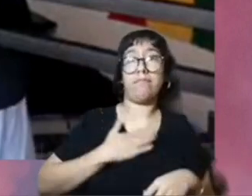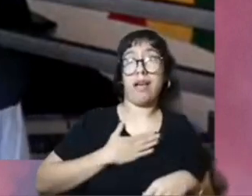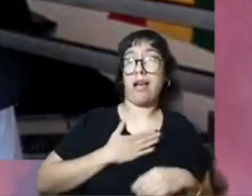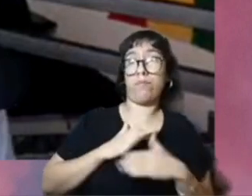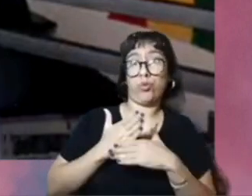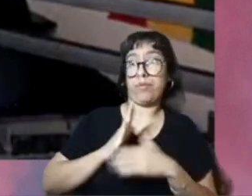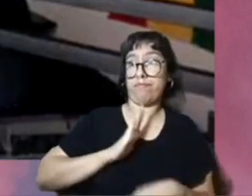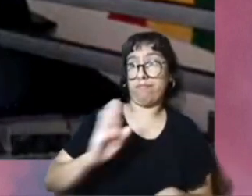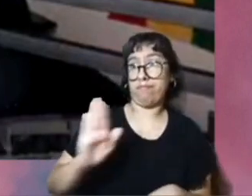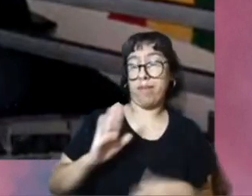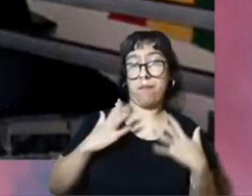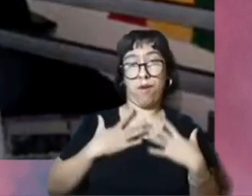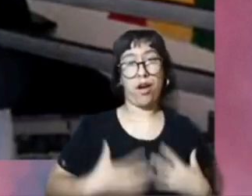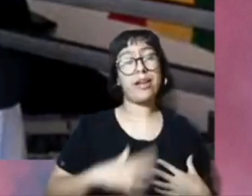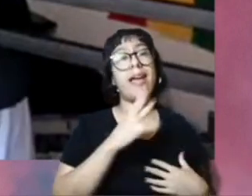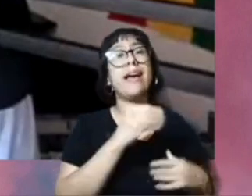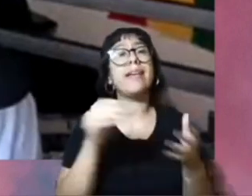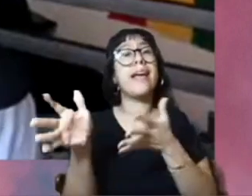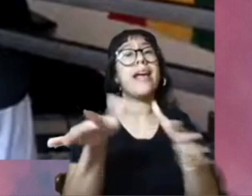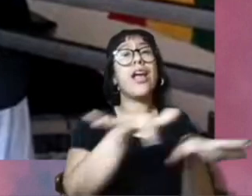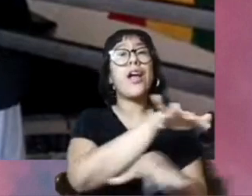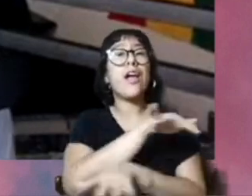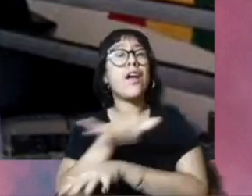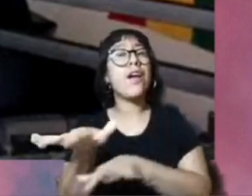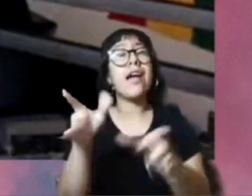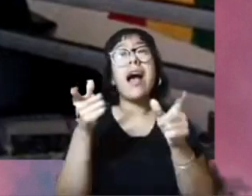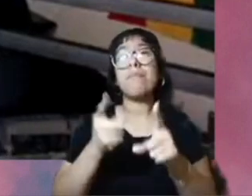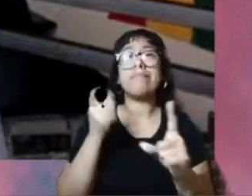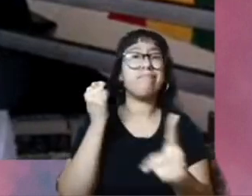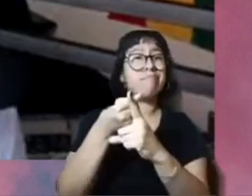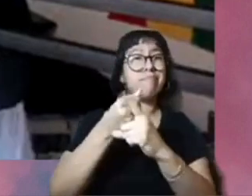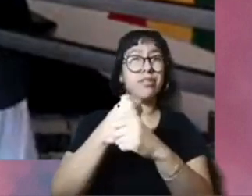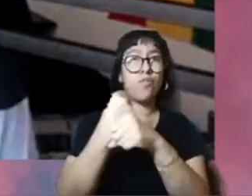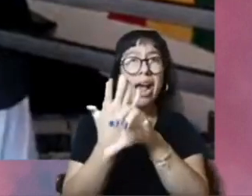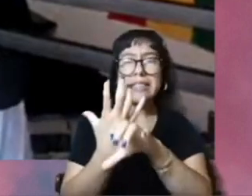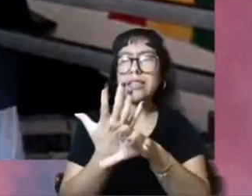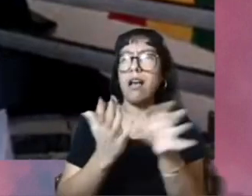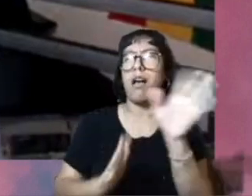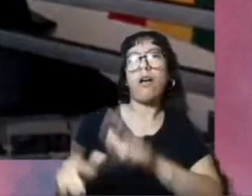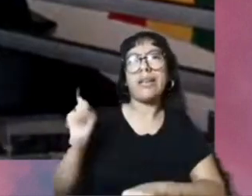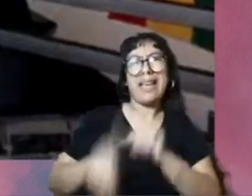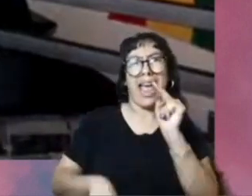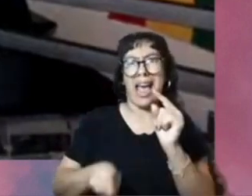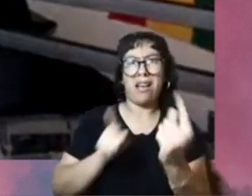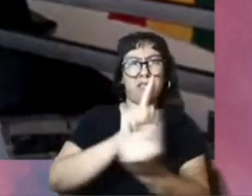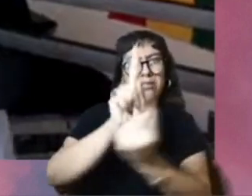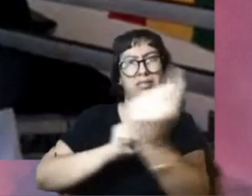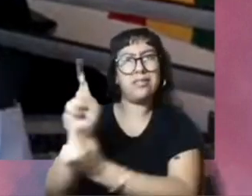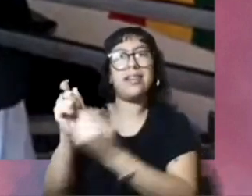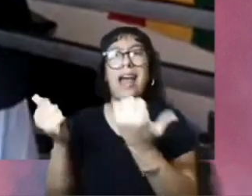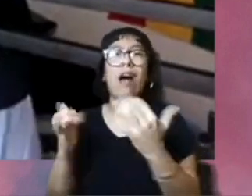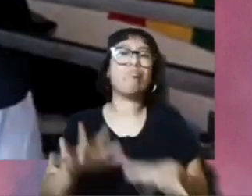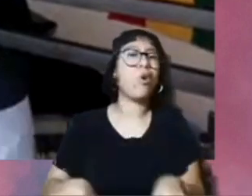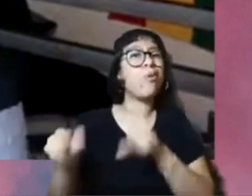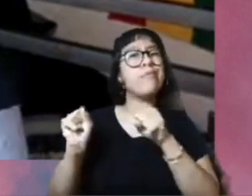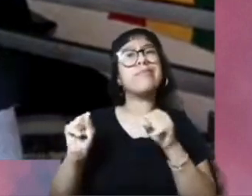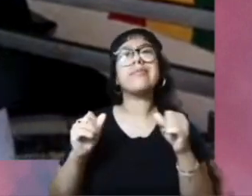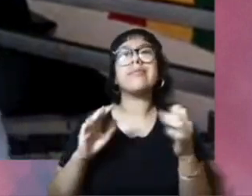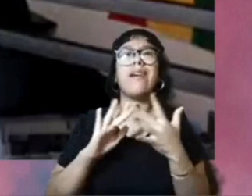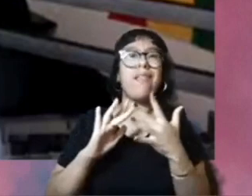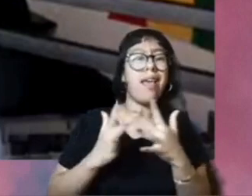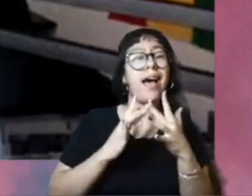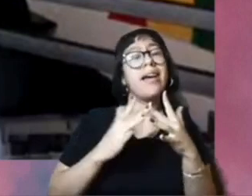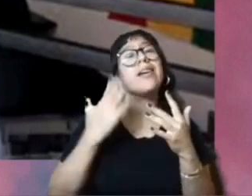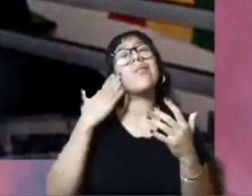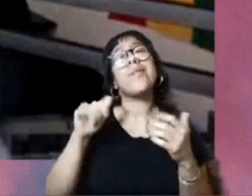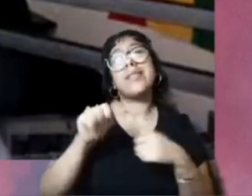when crisis prevents us from gathering in person, and we bring the noise online. So this year, as you know, the world was turned upside